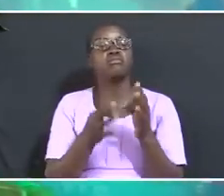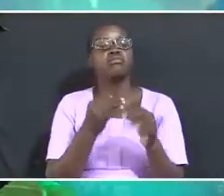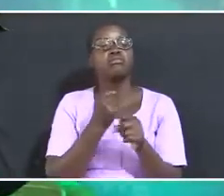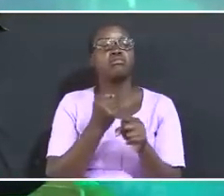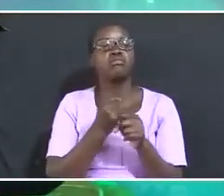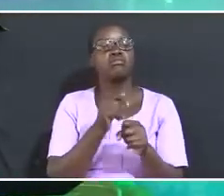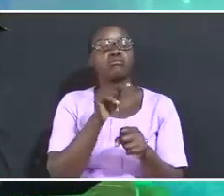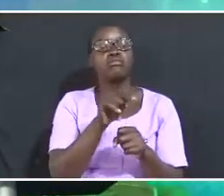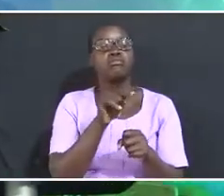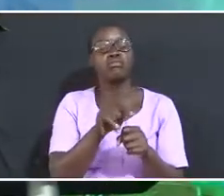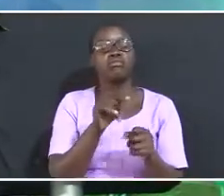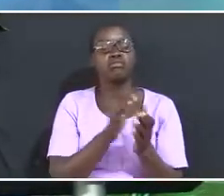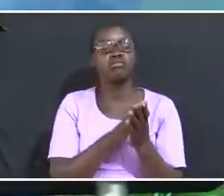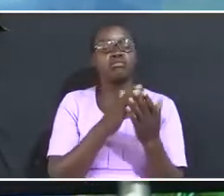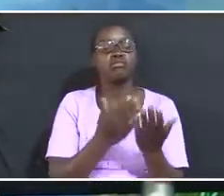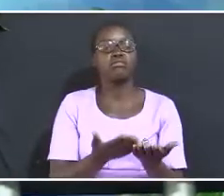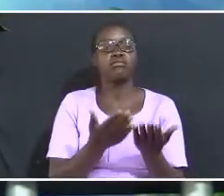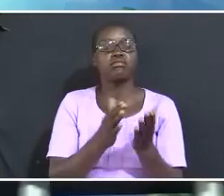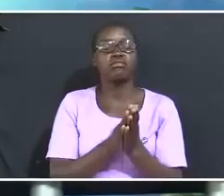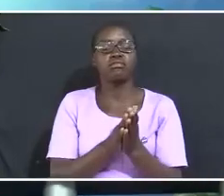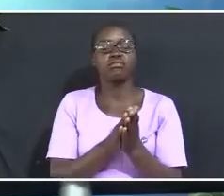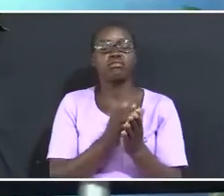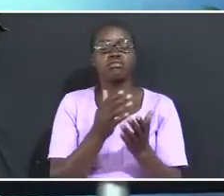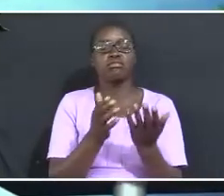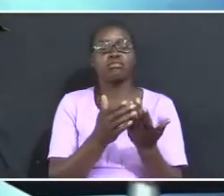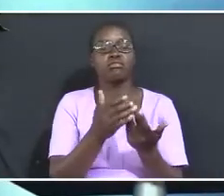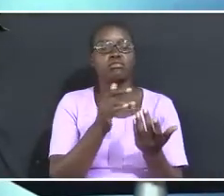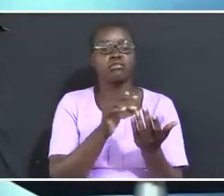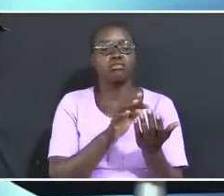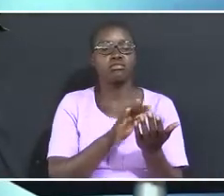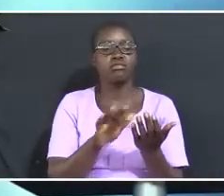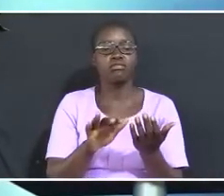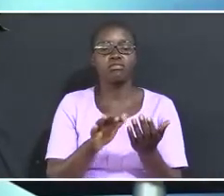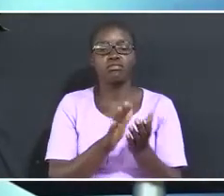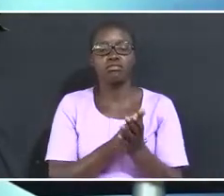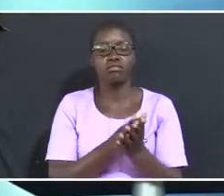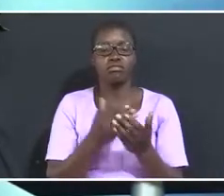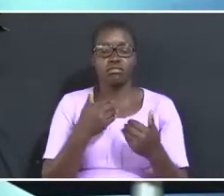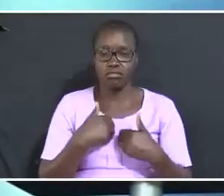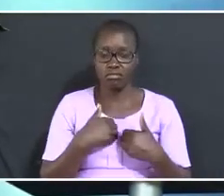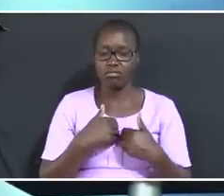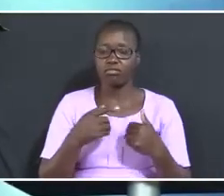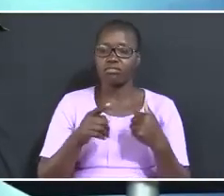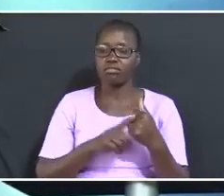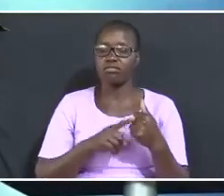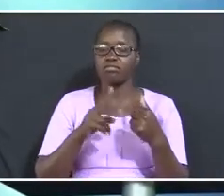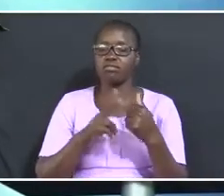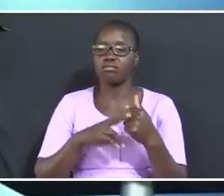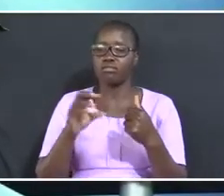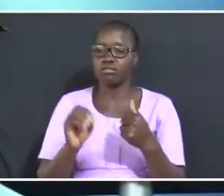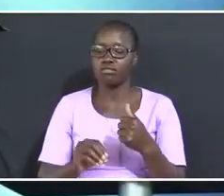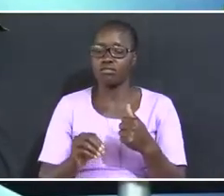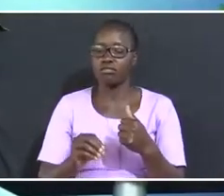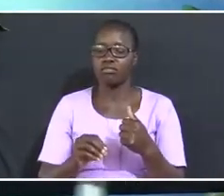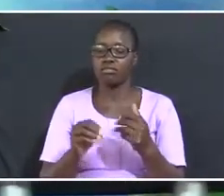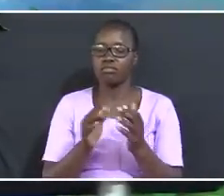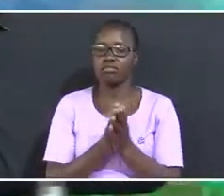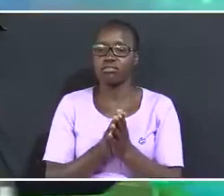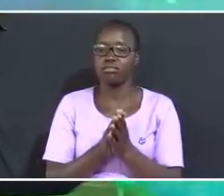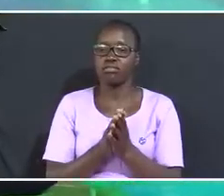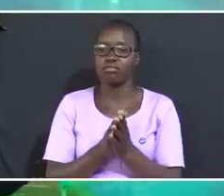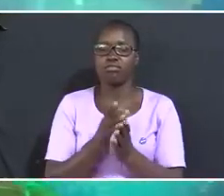they know how to collect figures, we tell them we are 670. They will say,